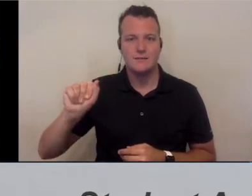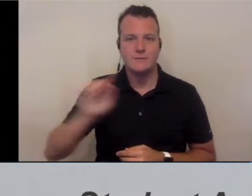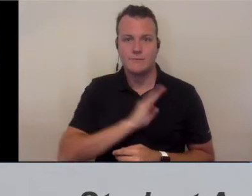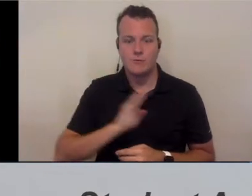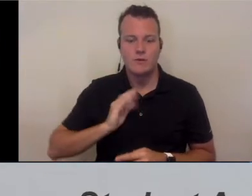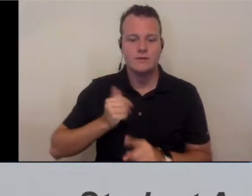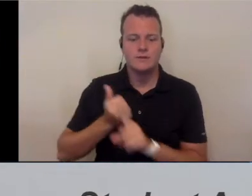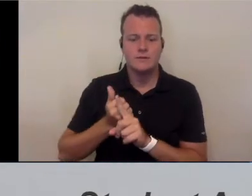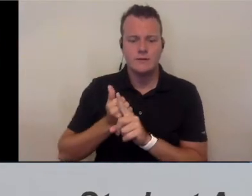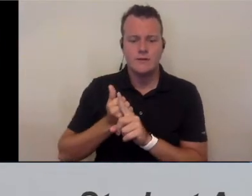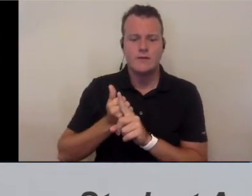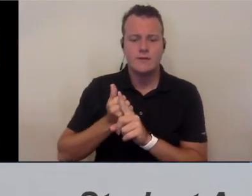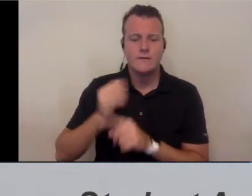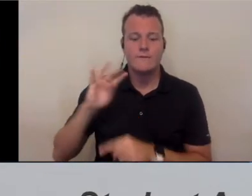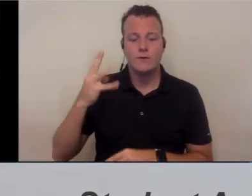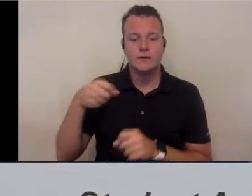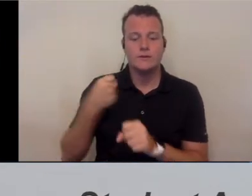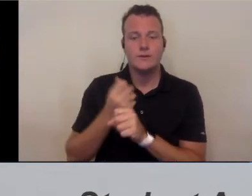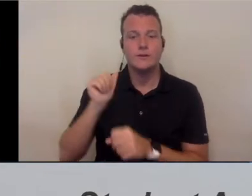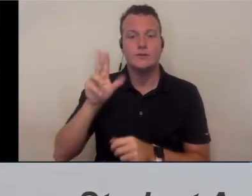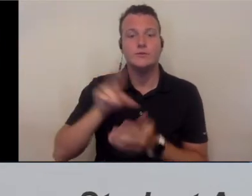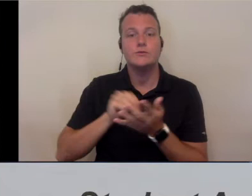at the University of Florida.